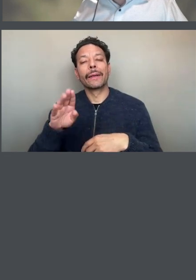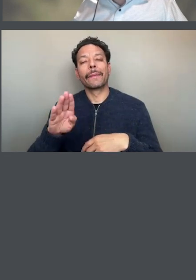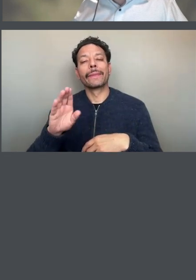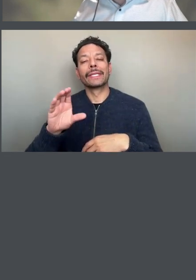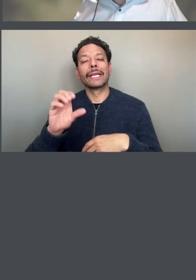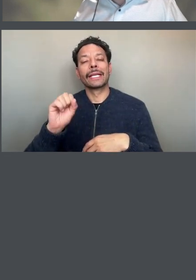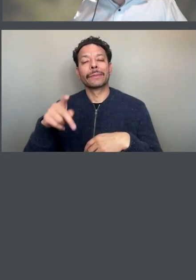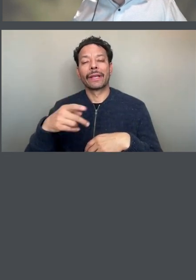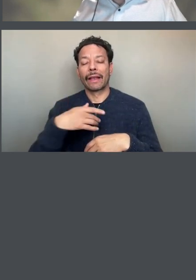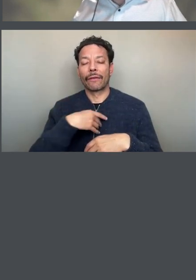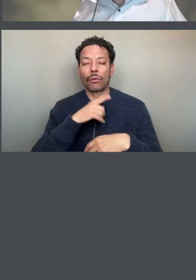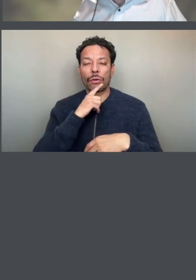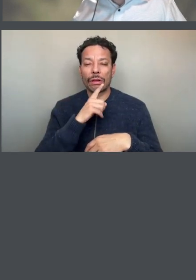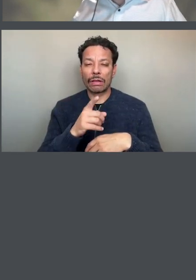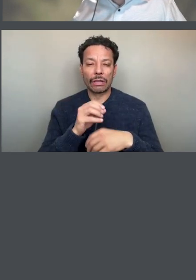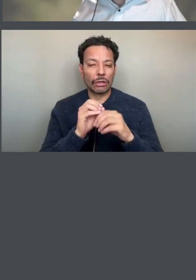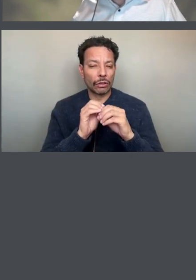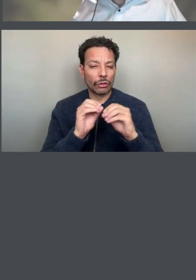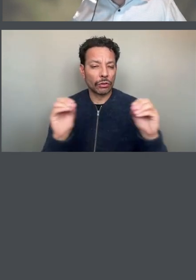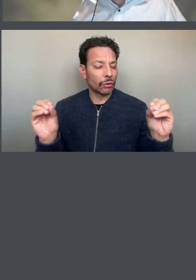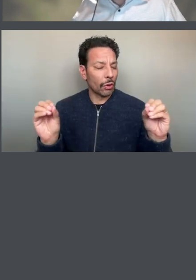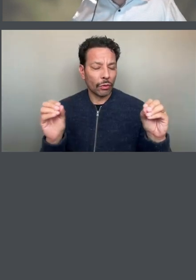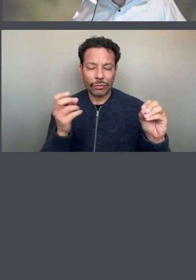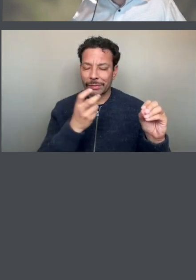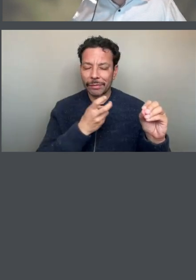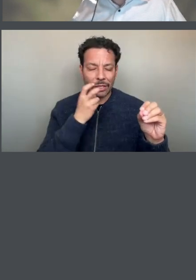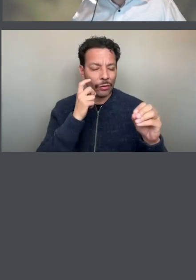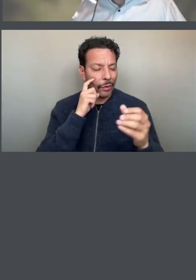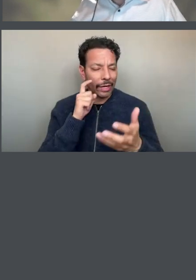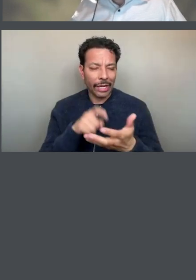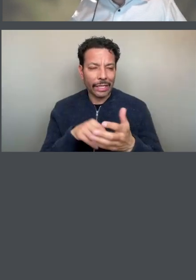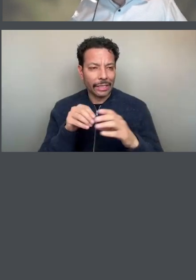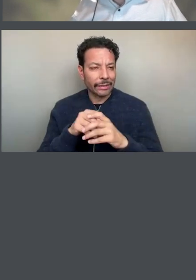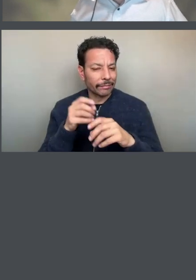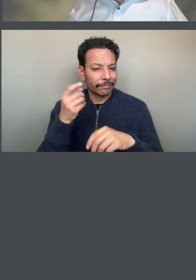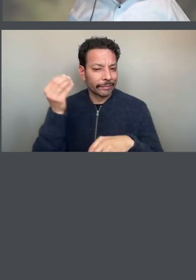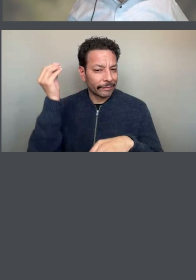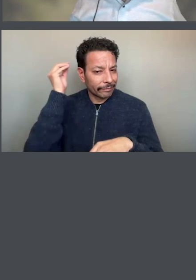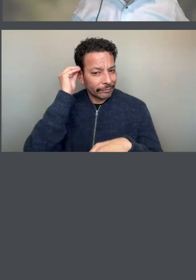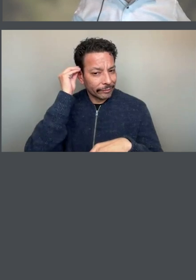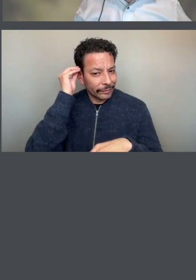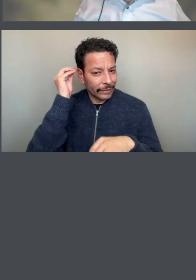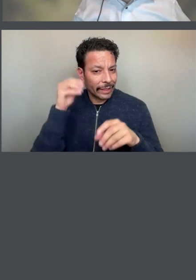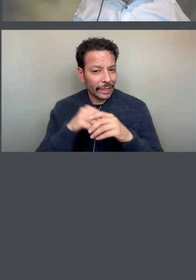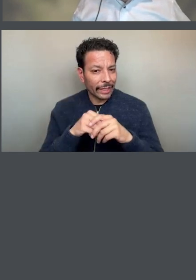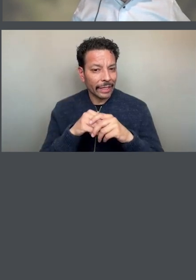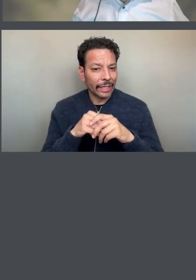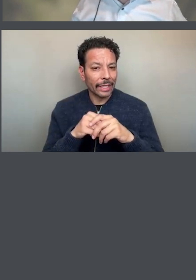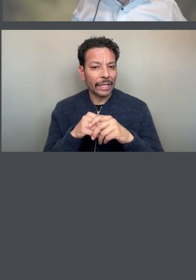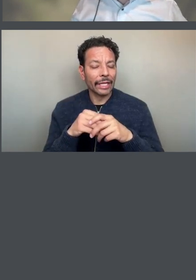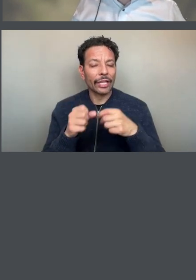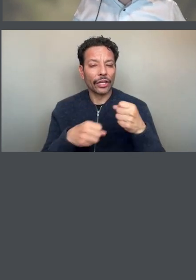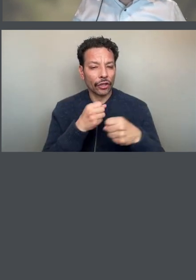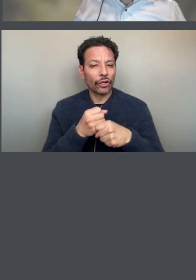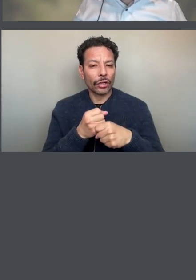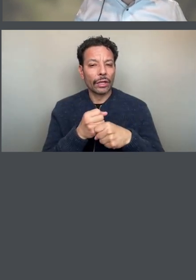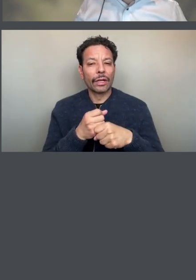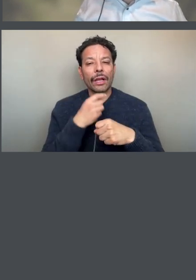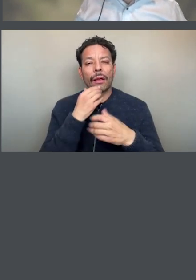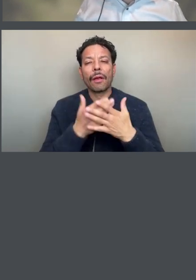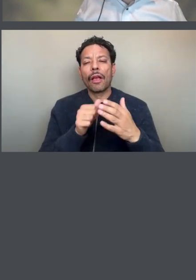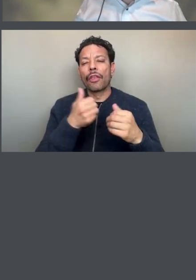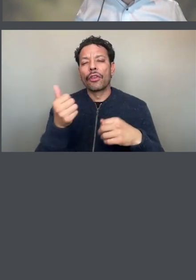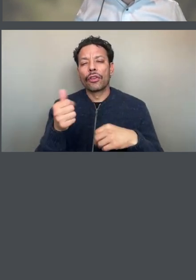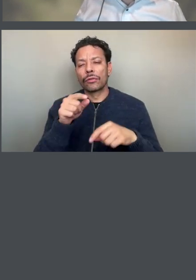very, very poor, essentially no speech recognition in the implanted ear. And then some other caveats. We're pretty careful